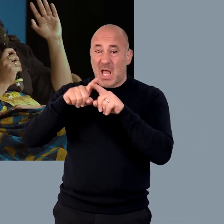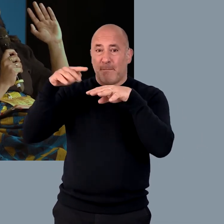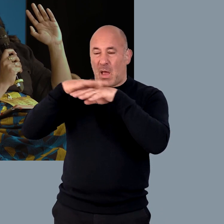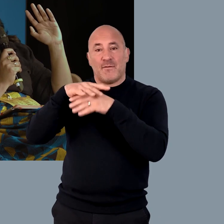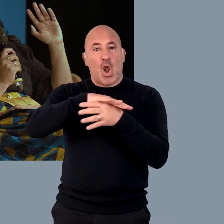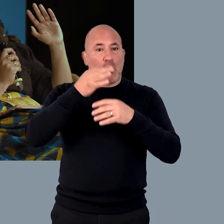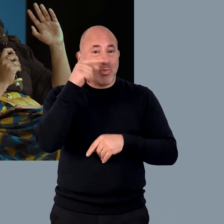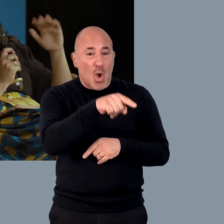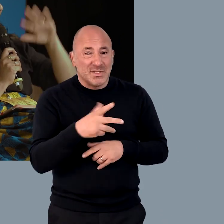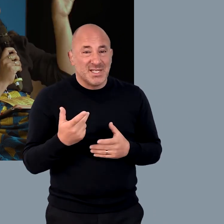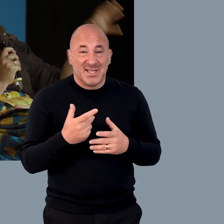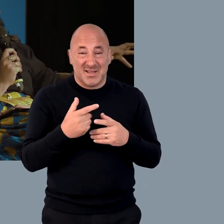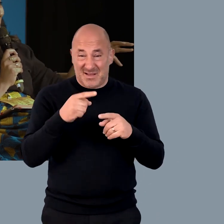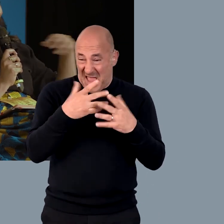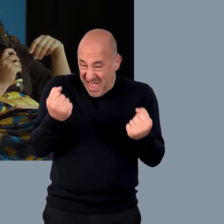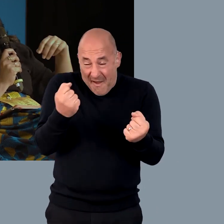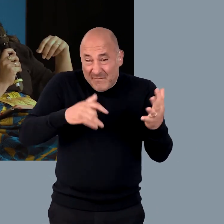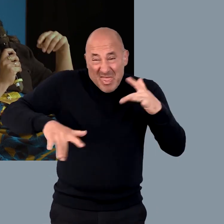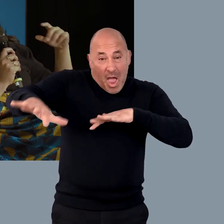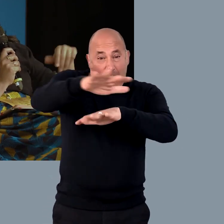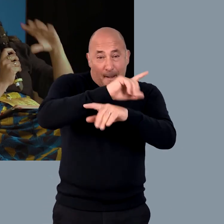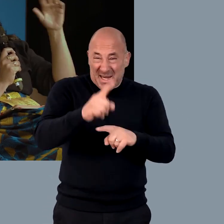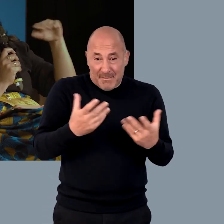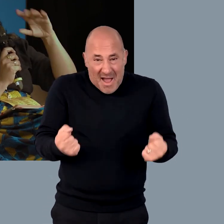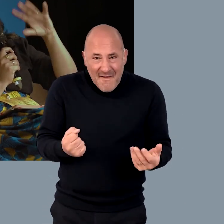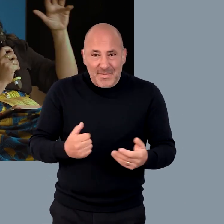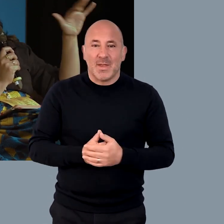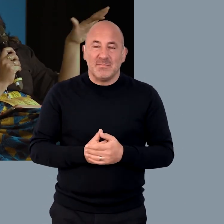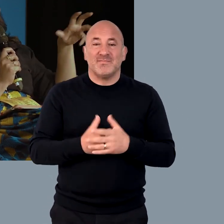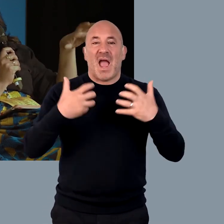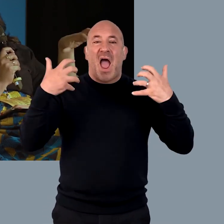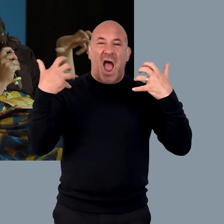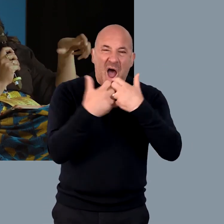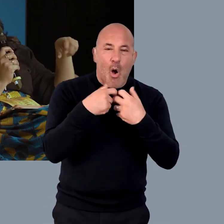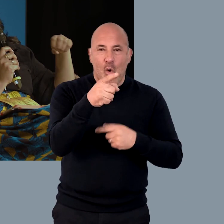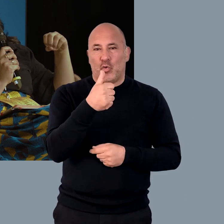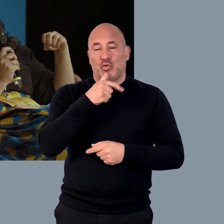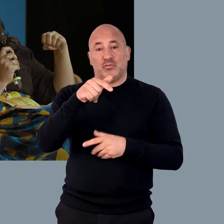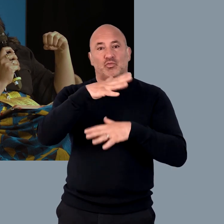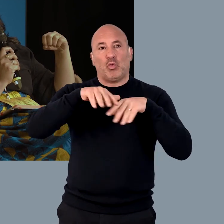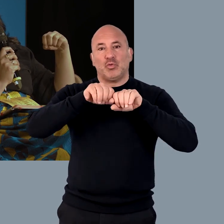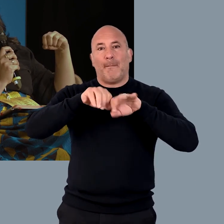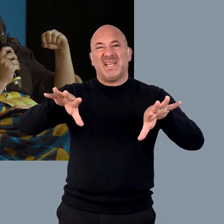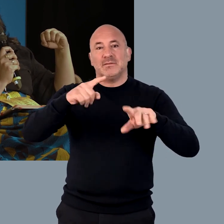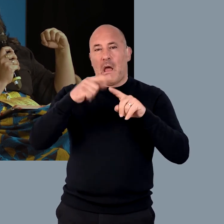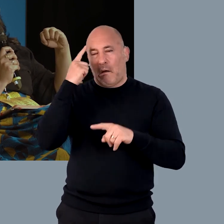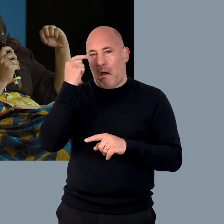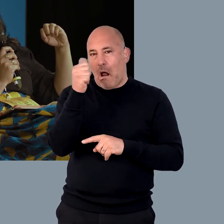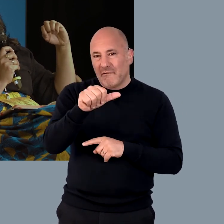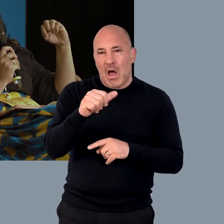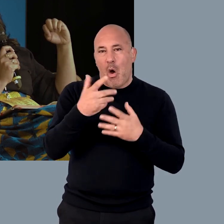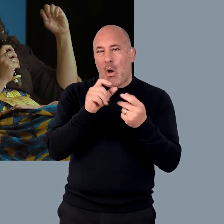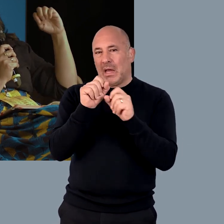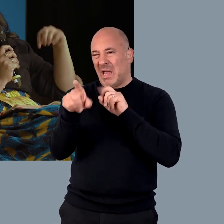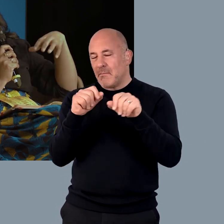loads of sustainability people in that network. There's the same network for local authorities. There's like, all these people do exist. I guess it's just how